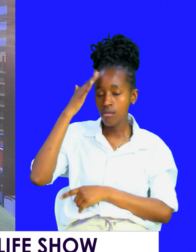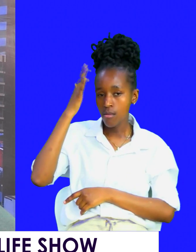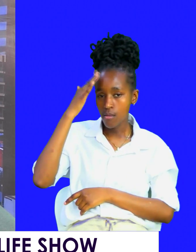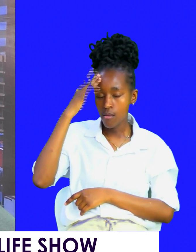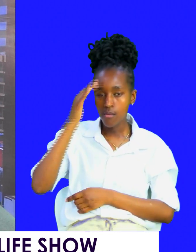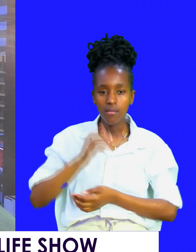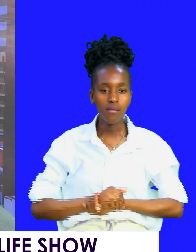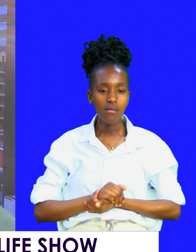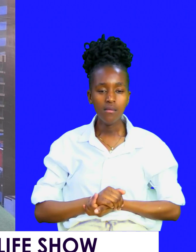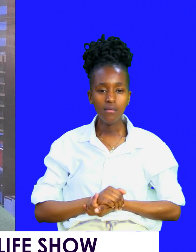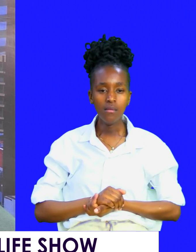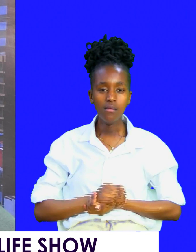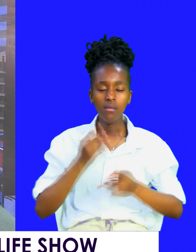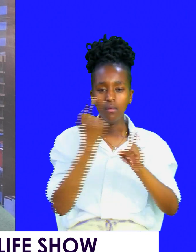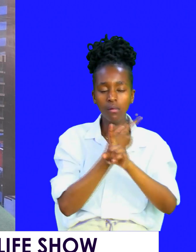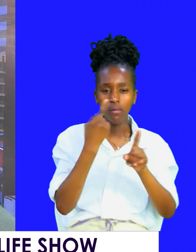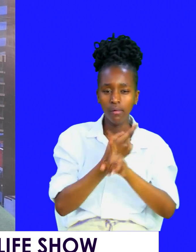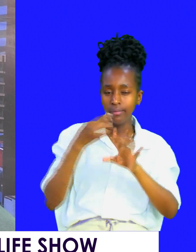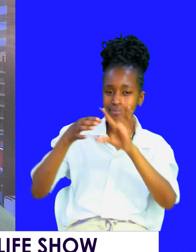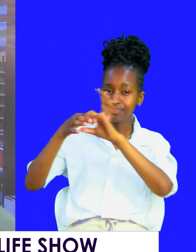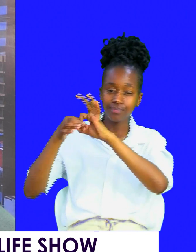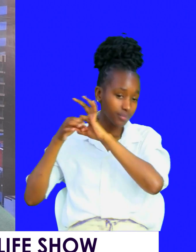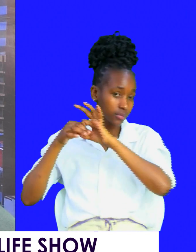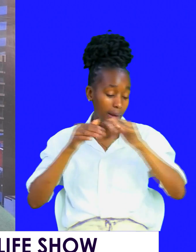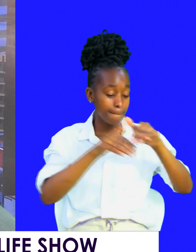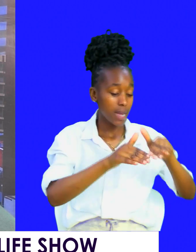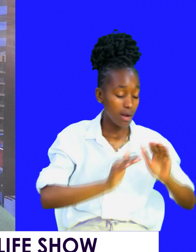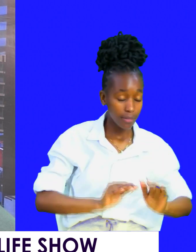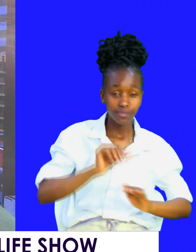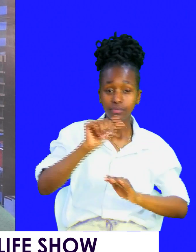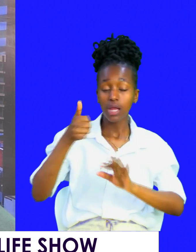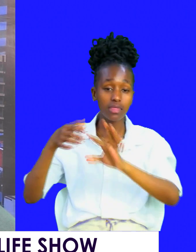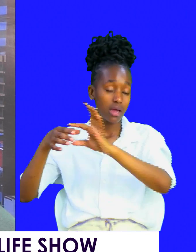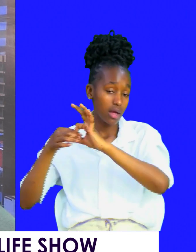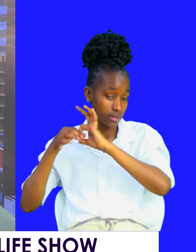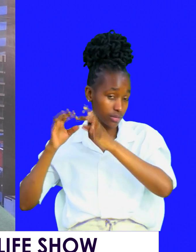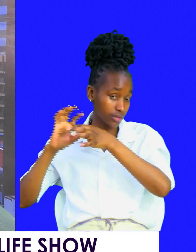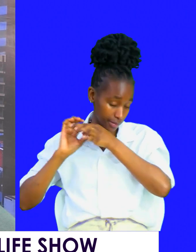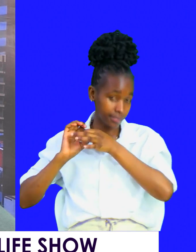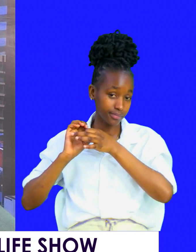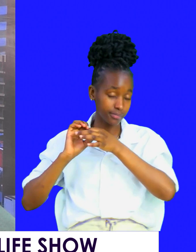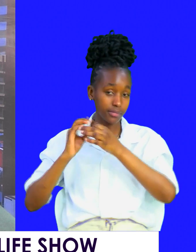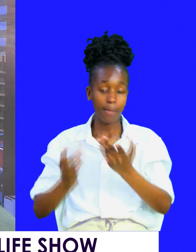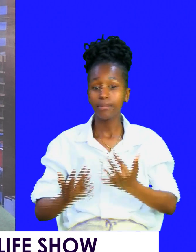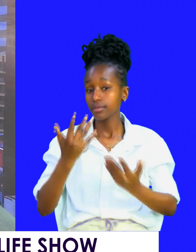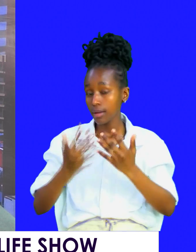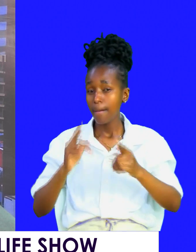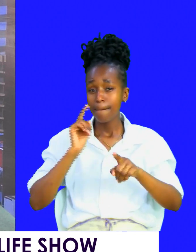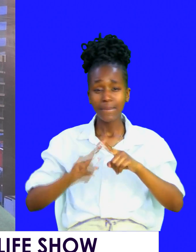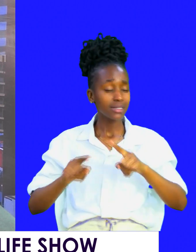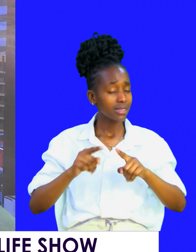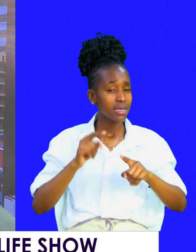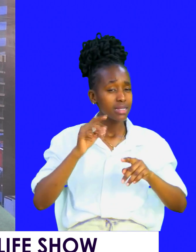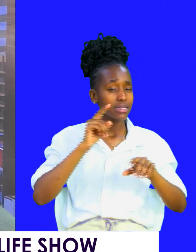Or in the cultures that bury, we may bury that physical self. But there is a part of you that will